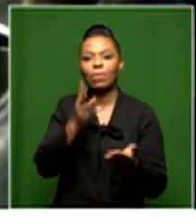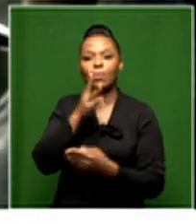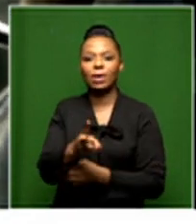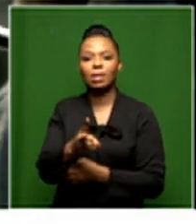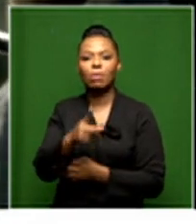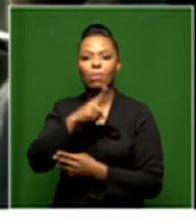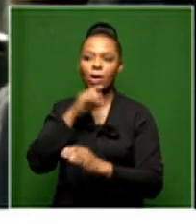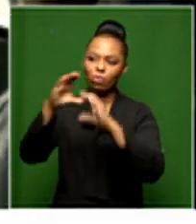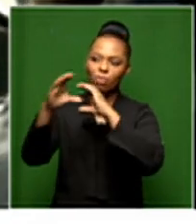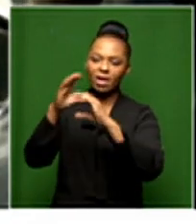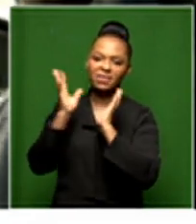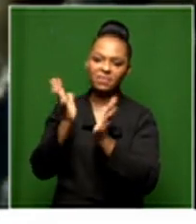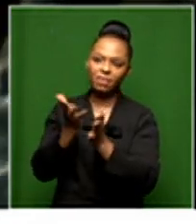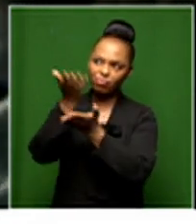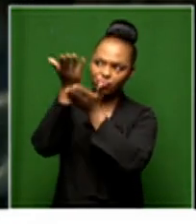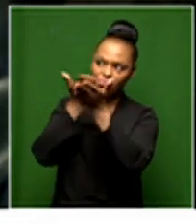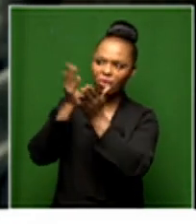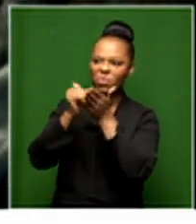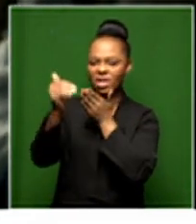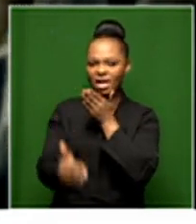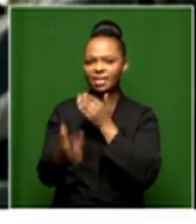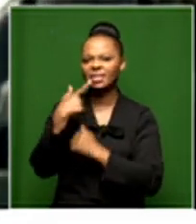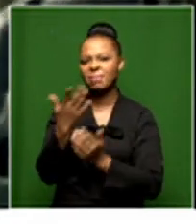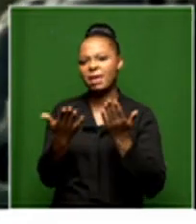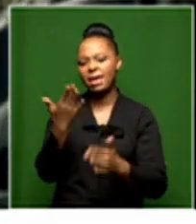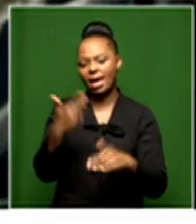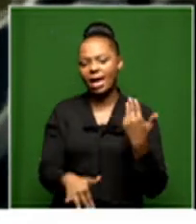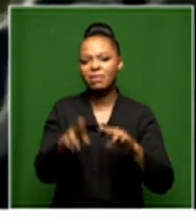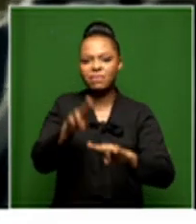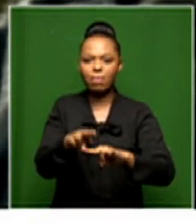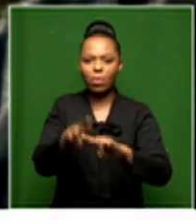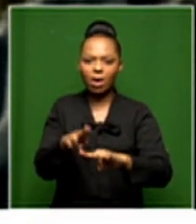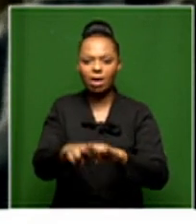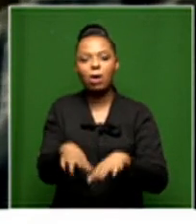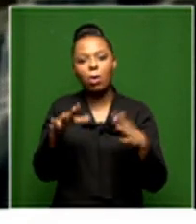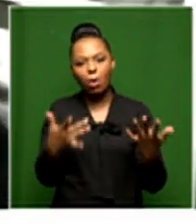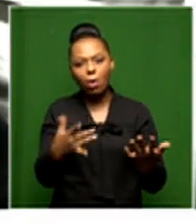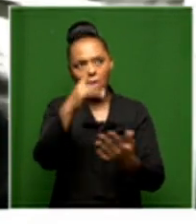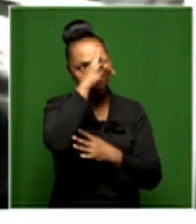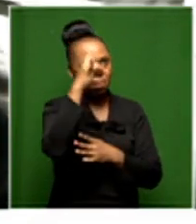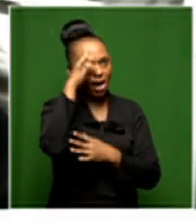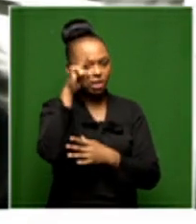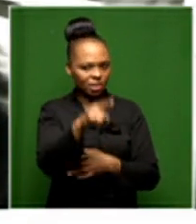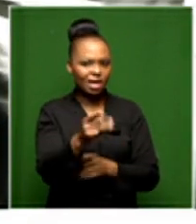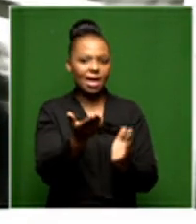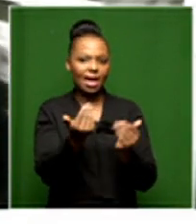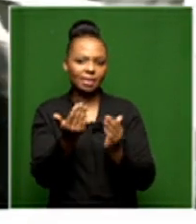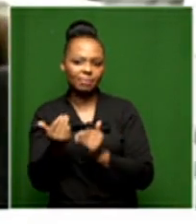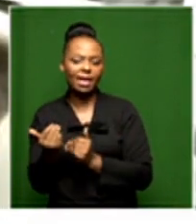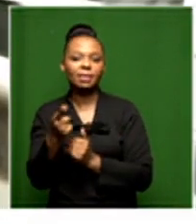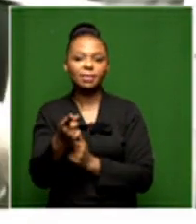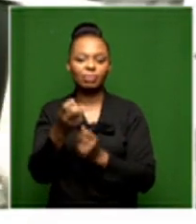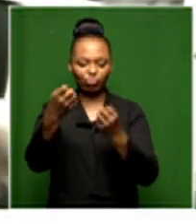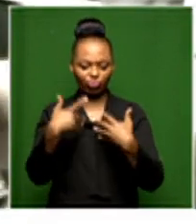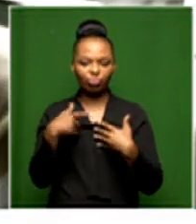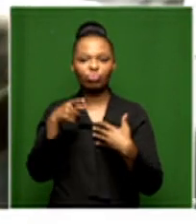us on the weekend, indicating that probably by the end of February or in March, we can expect deliveries from